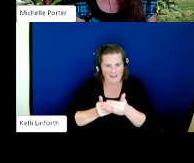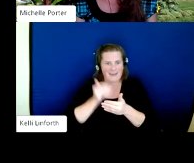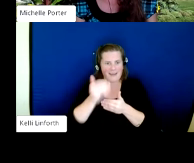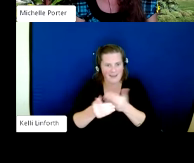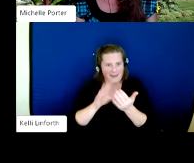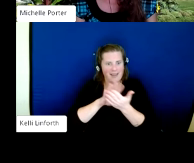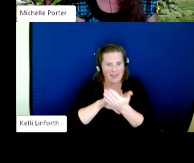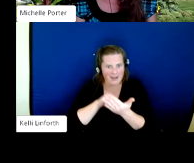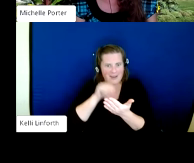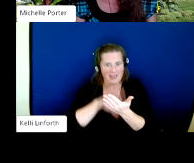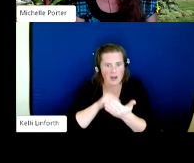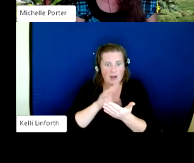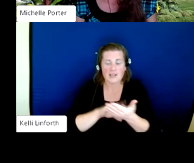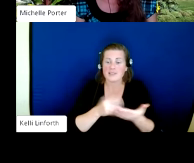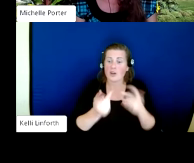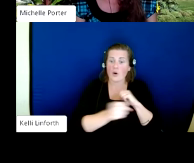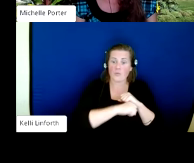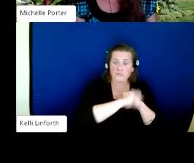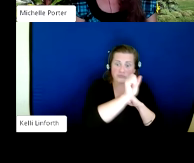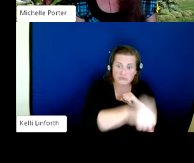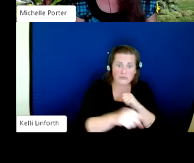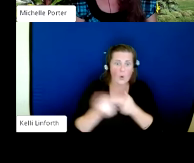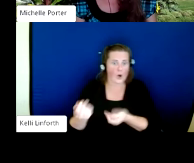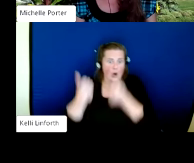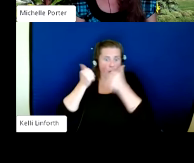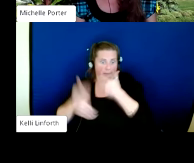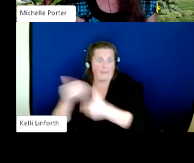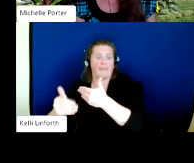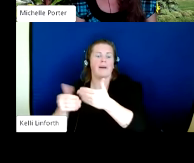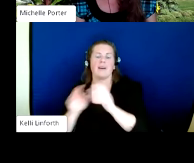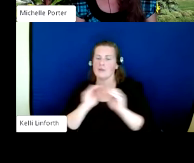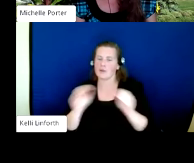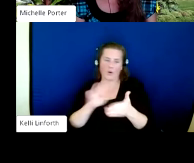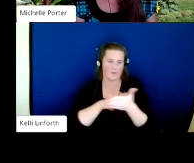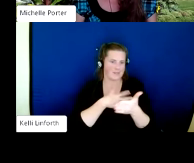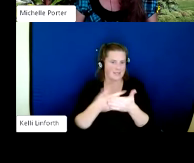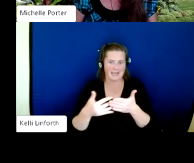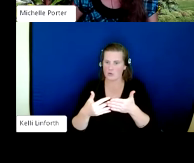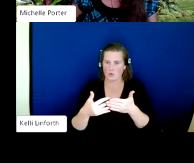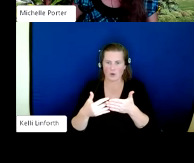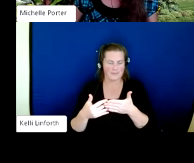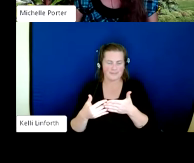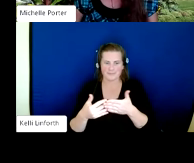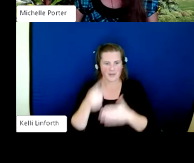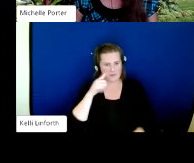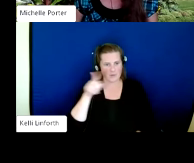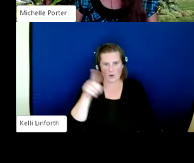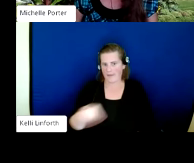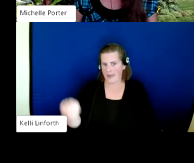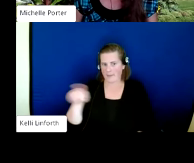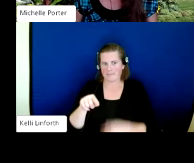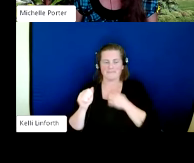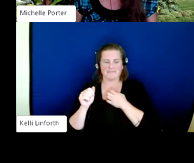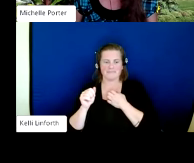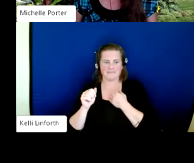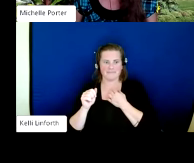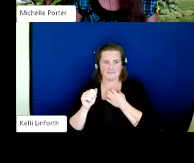it quicker or longer. There really wasn't a set schedule for them. And so from that,